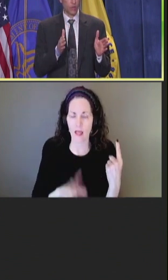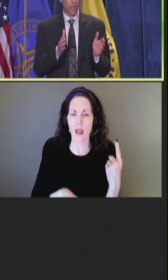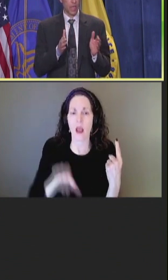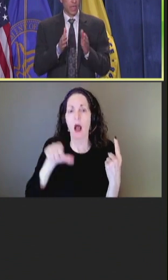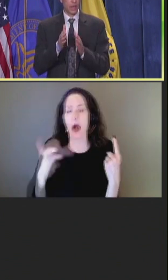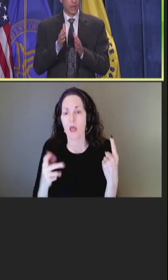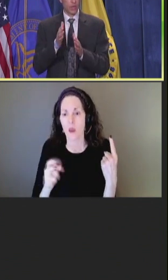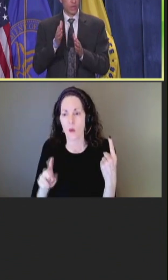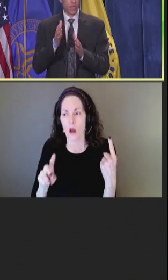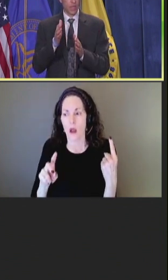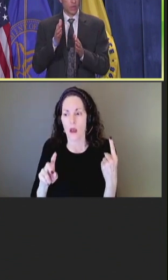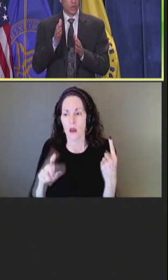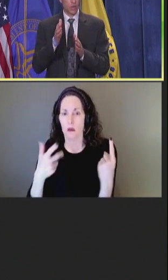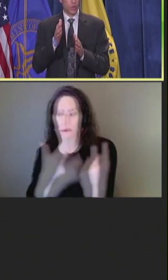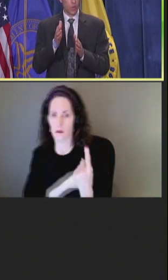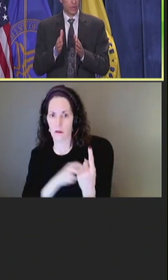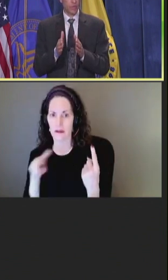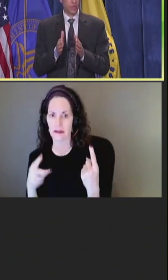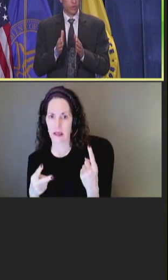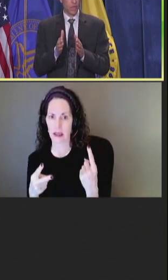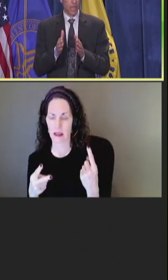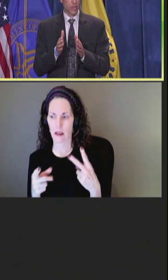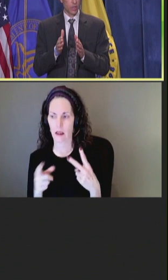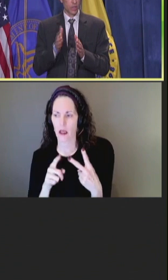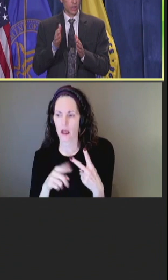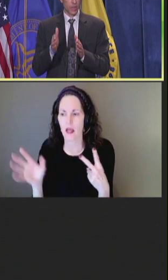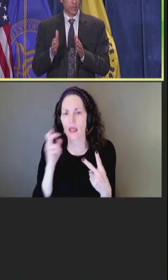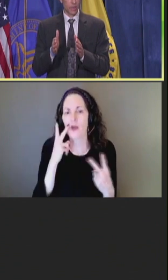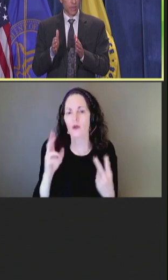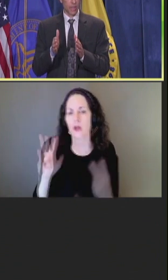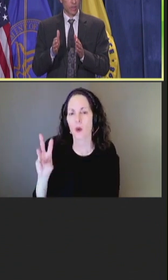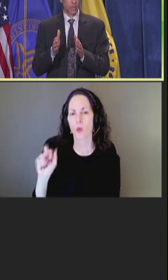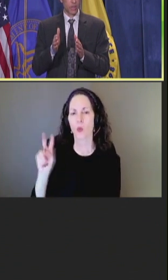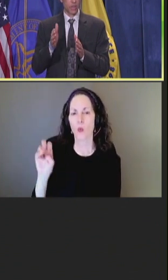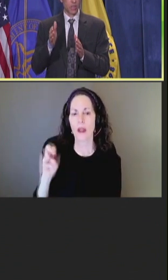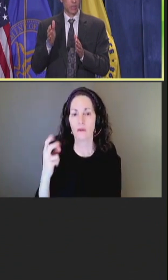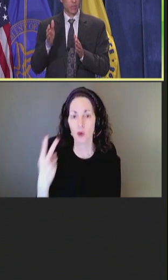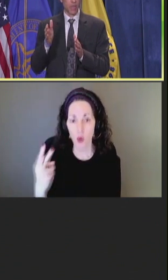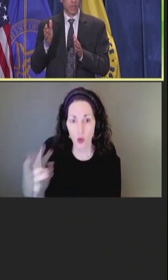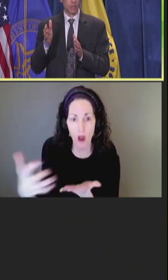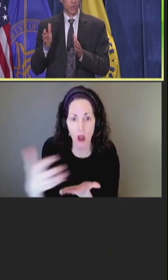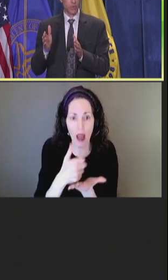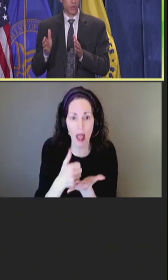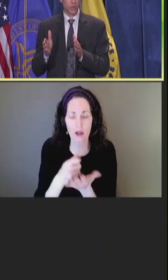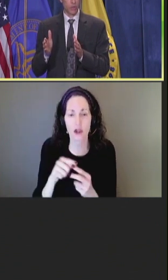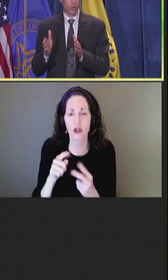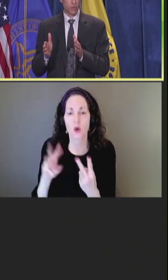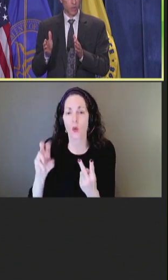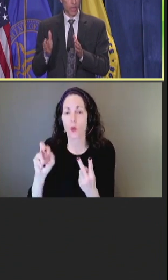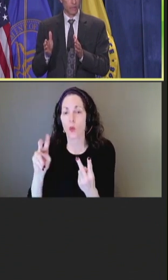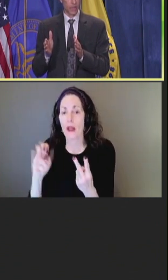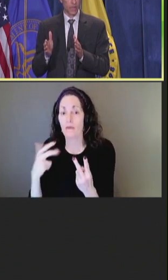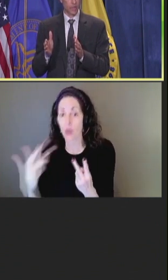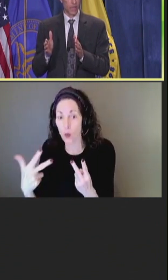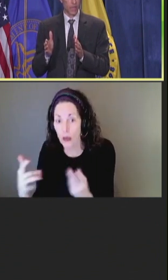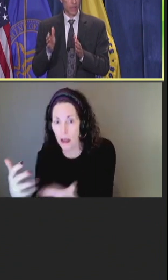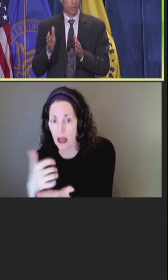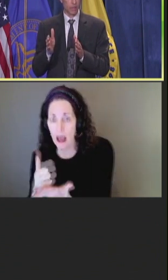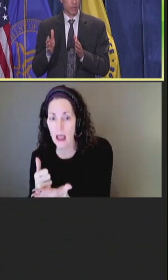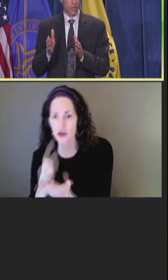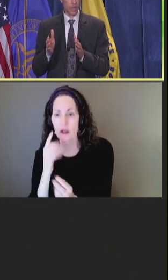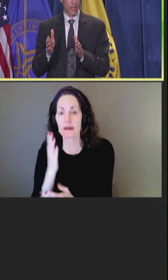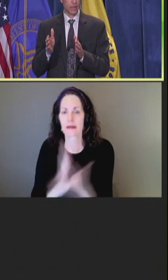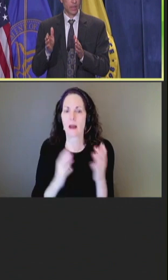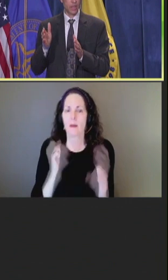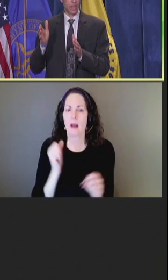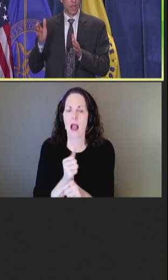2. And then you see wave 2 collection, a wave 3 collection. Some people got a booster dose at visit 3,